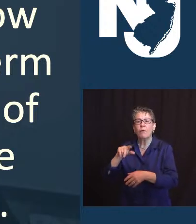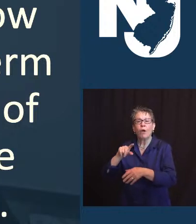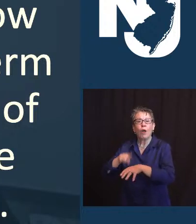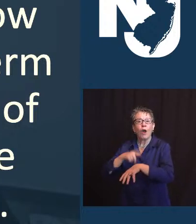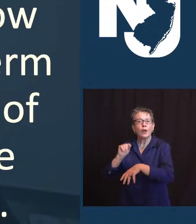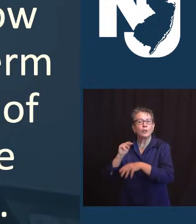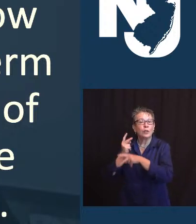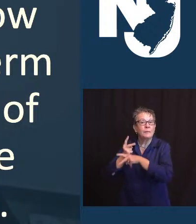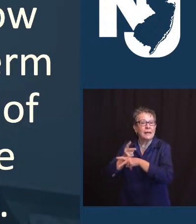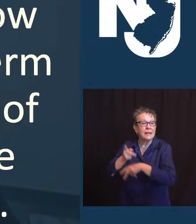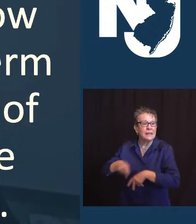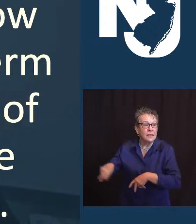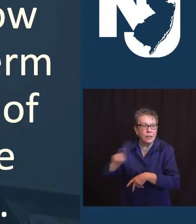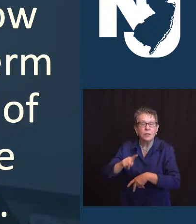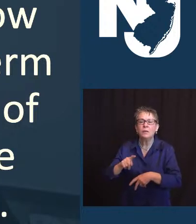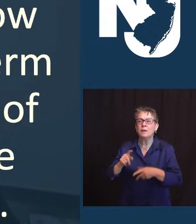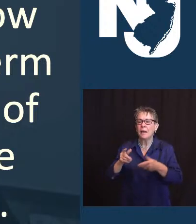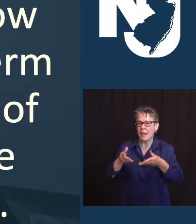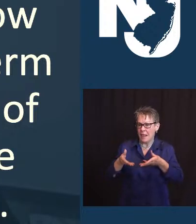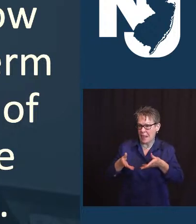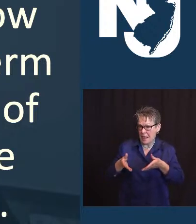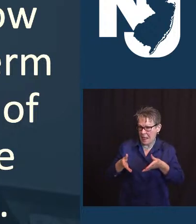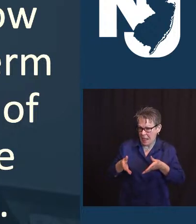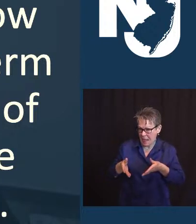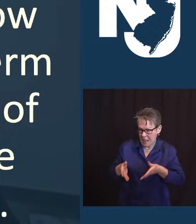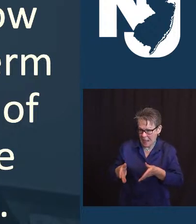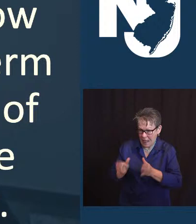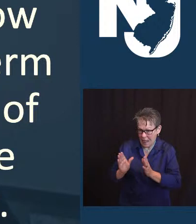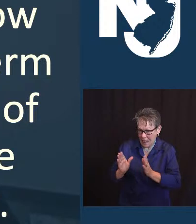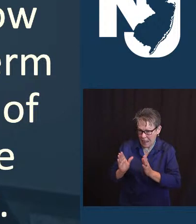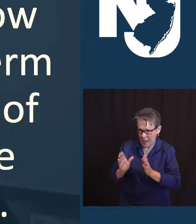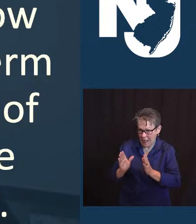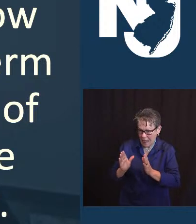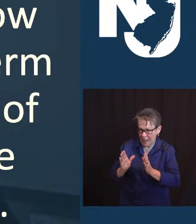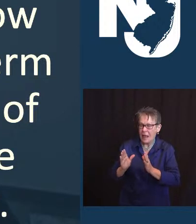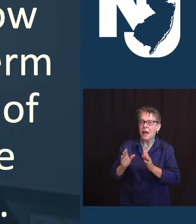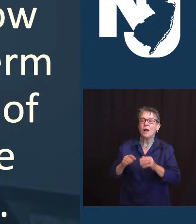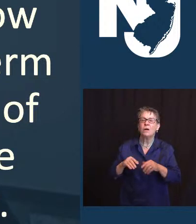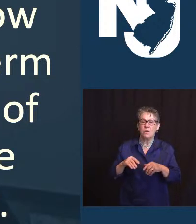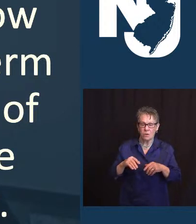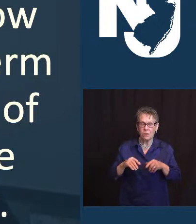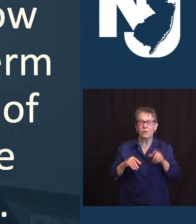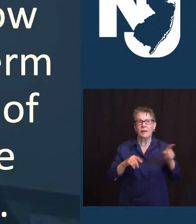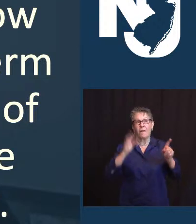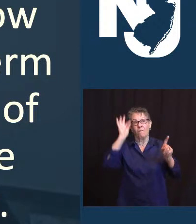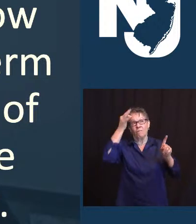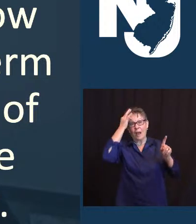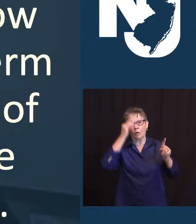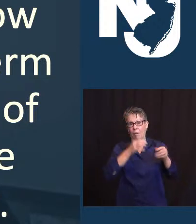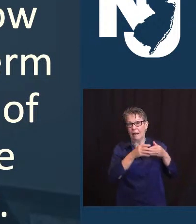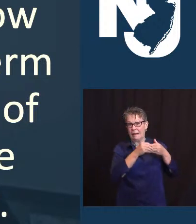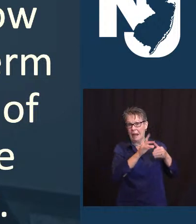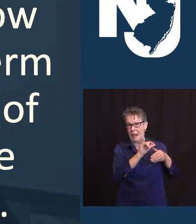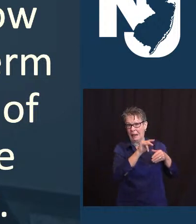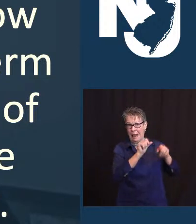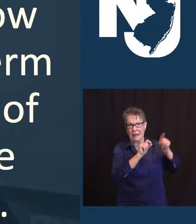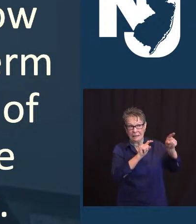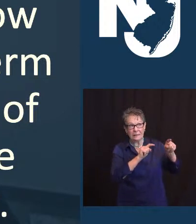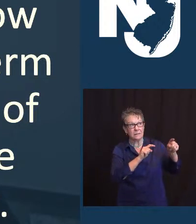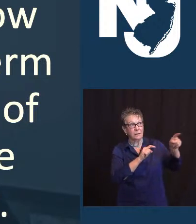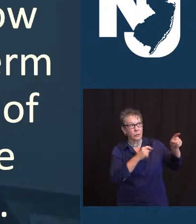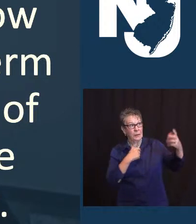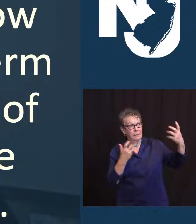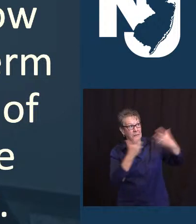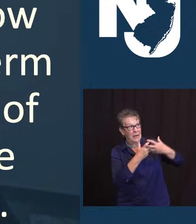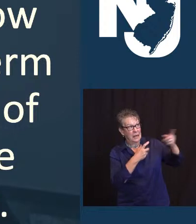recently released by the Federal Center for Medicare Services and the CDC. As we have noted several times over the